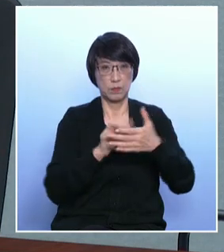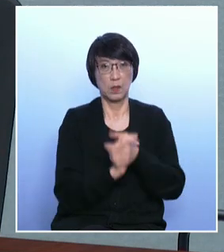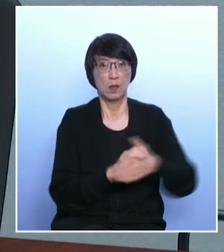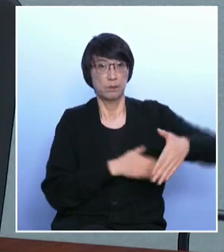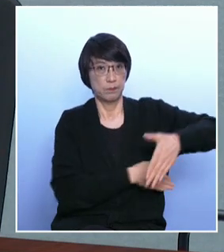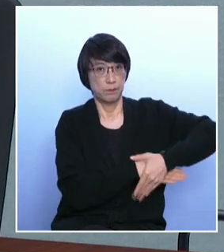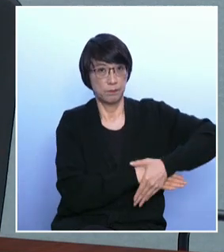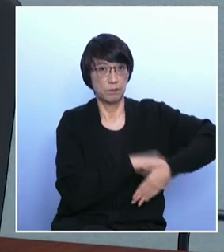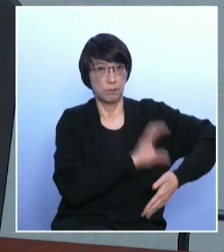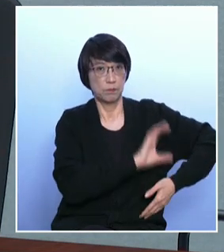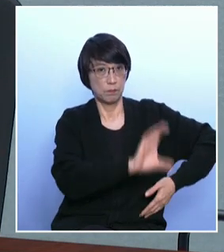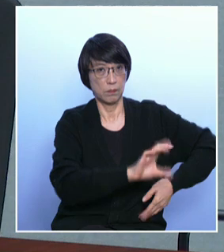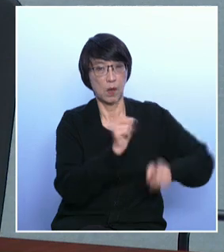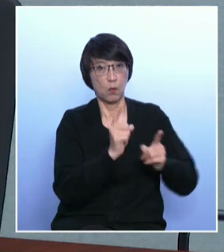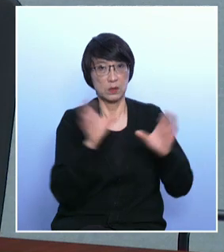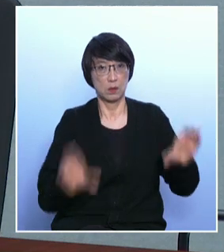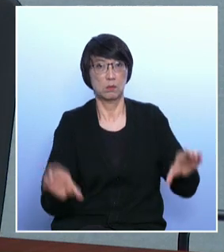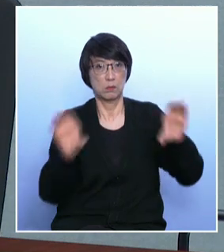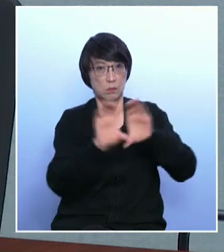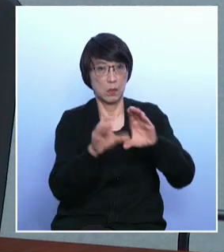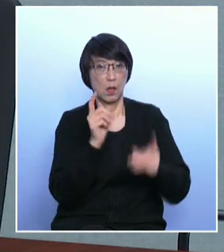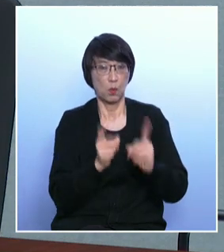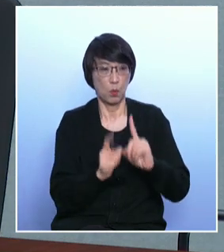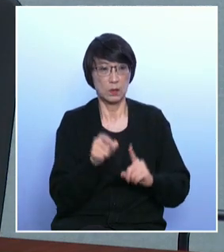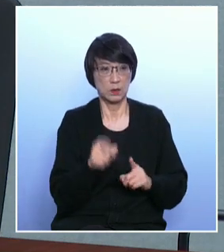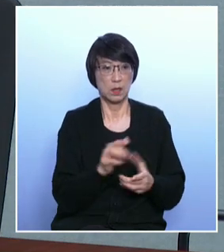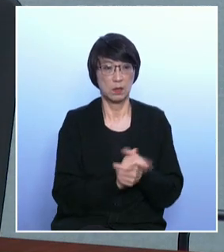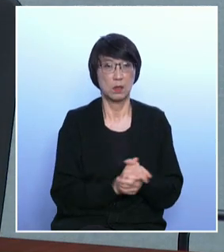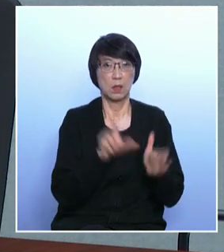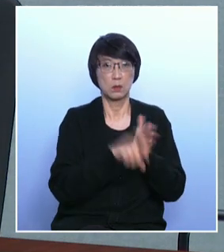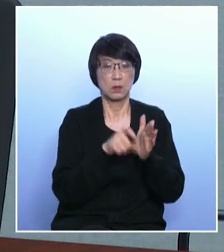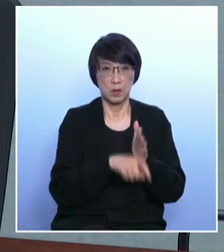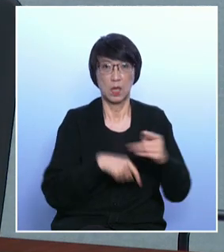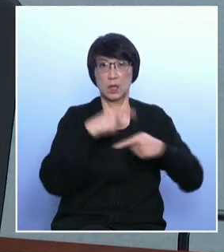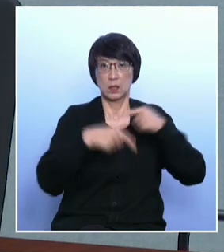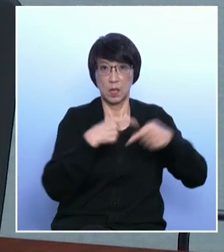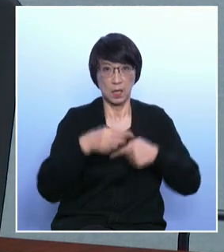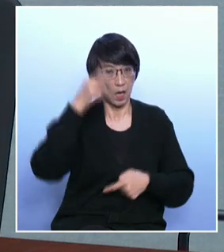the administration, say from the reserve of the university, or